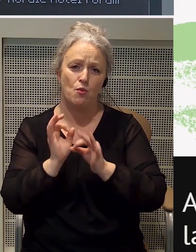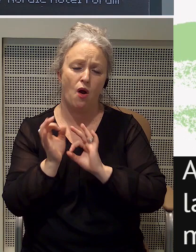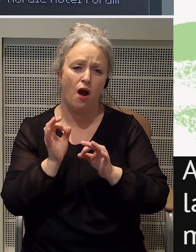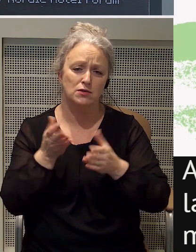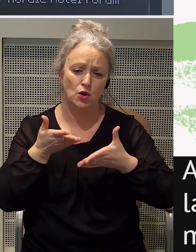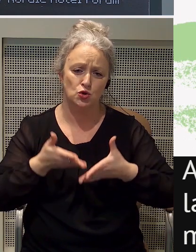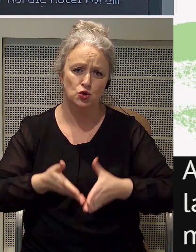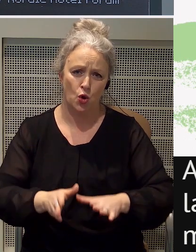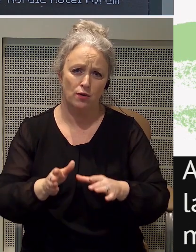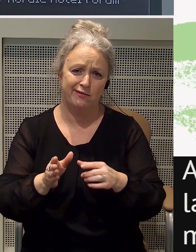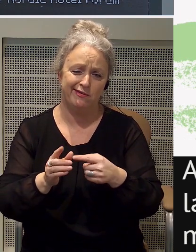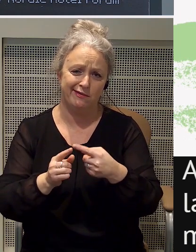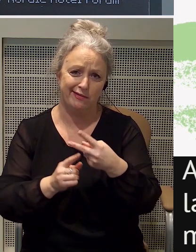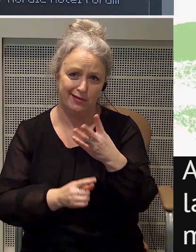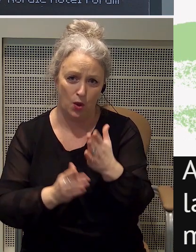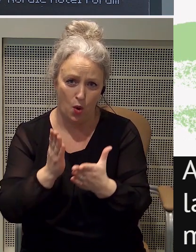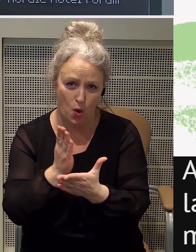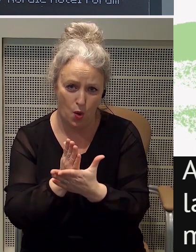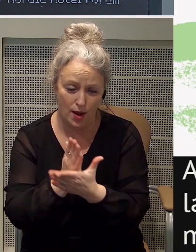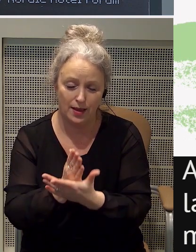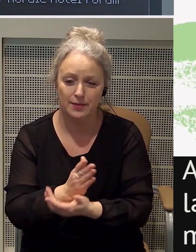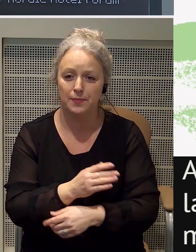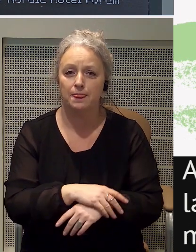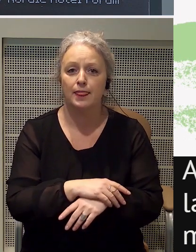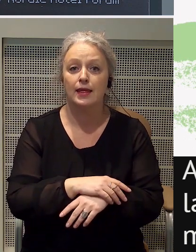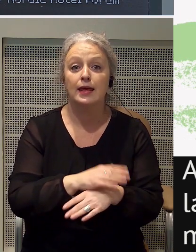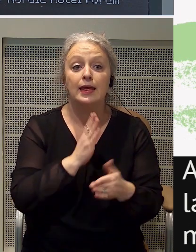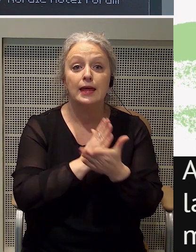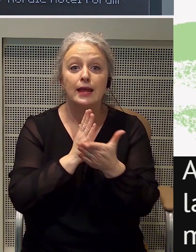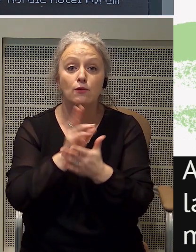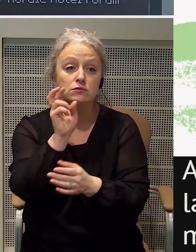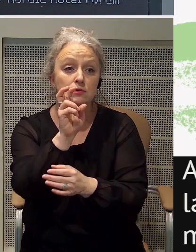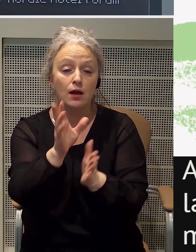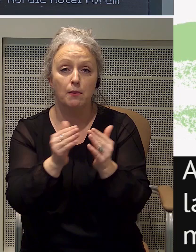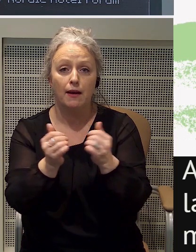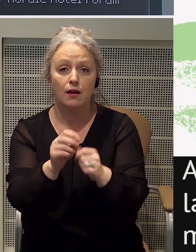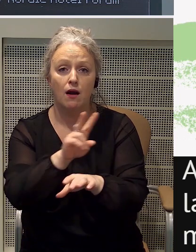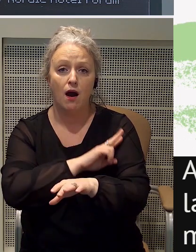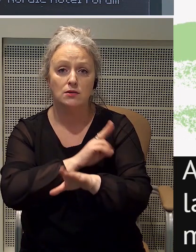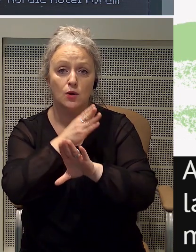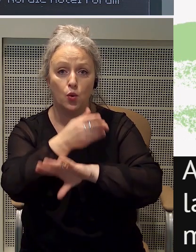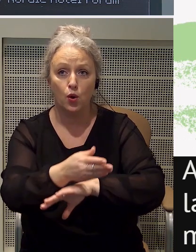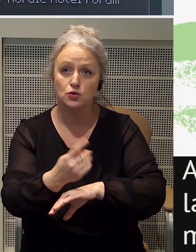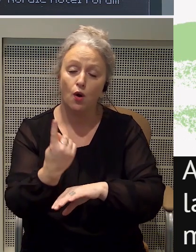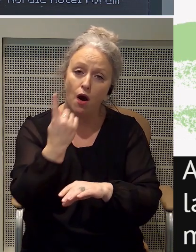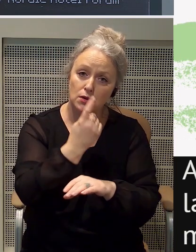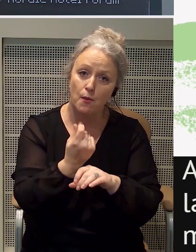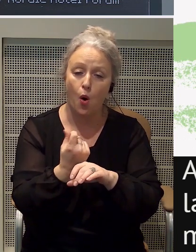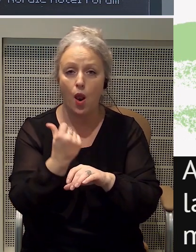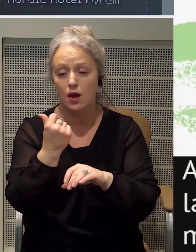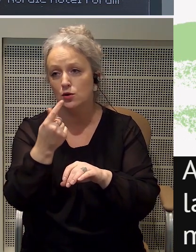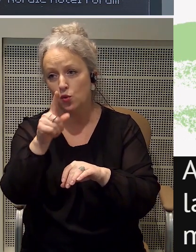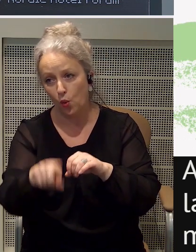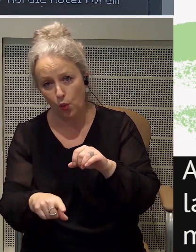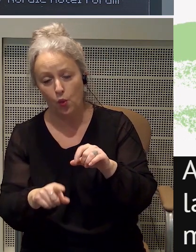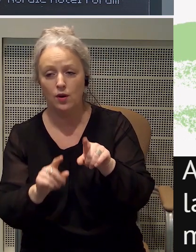bit early, but otherwise everything was in order. And they had regular visits to